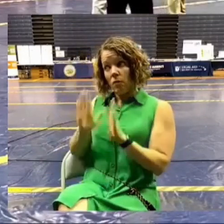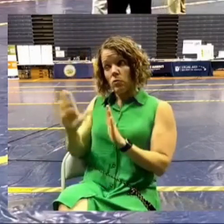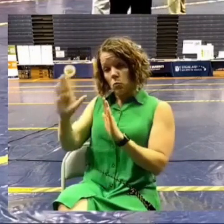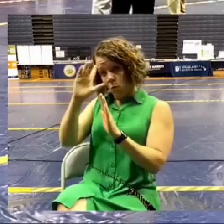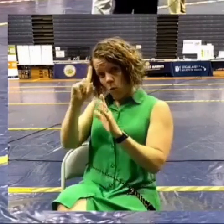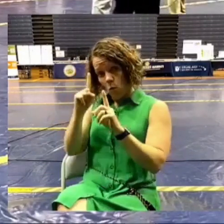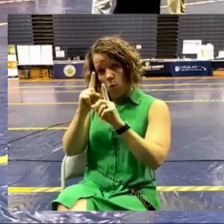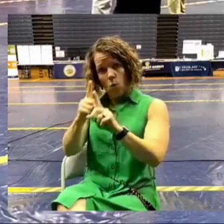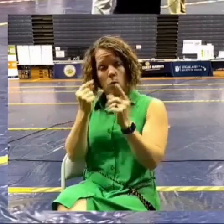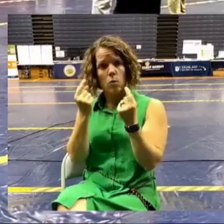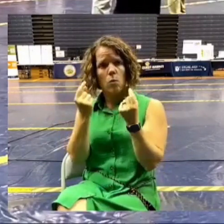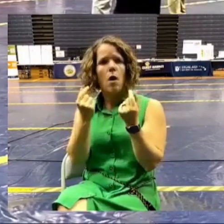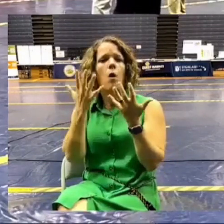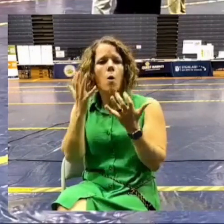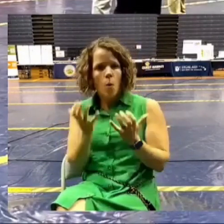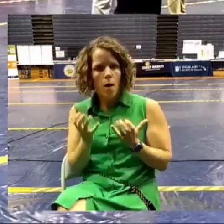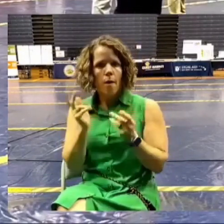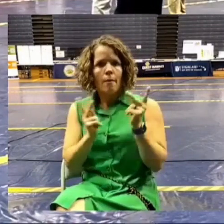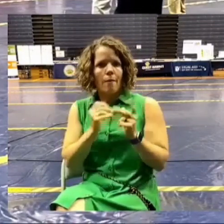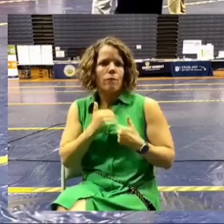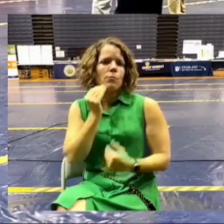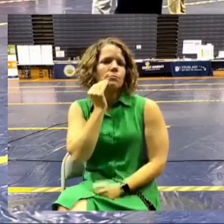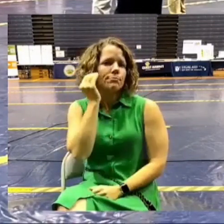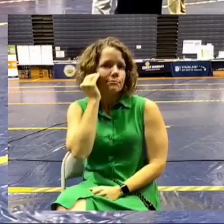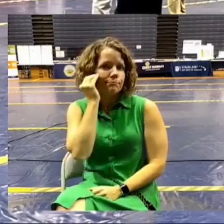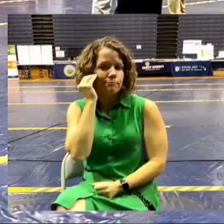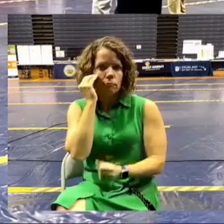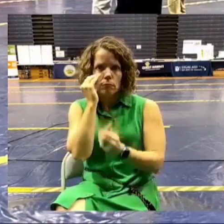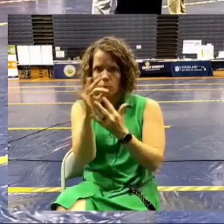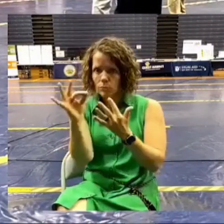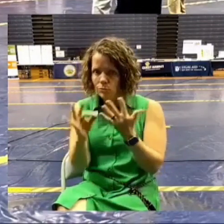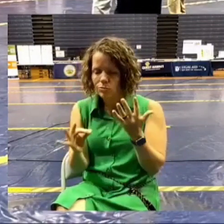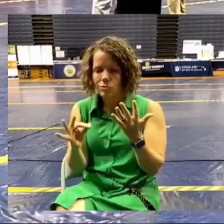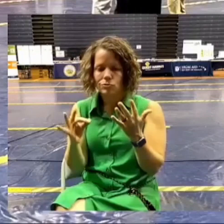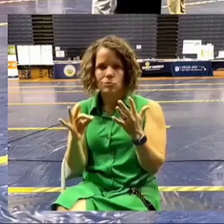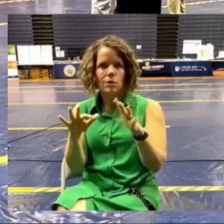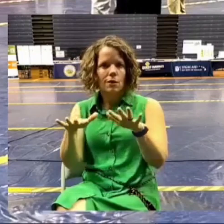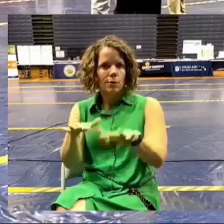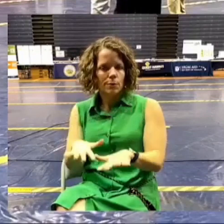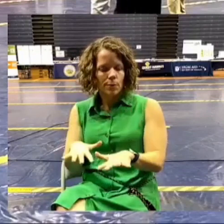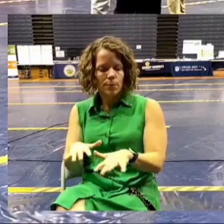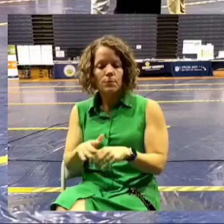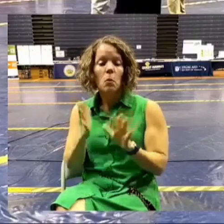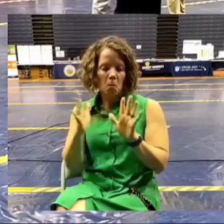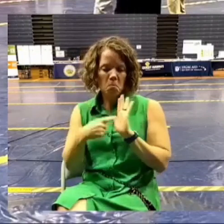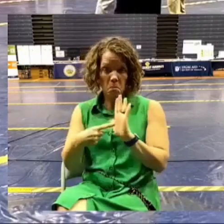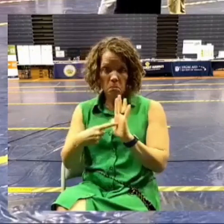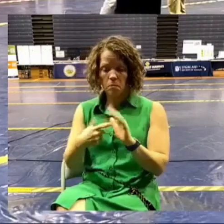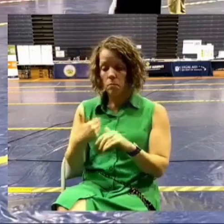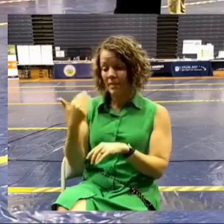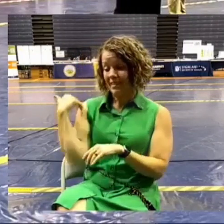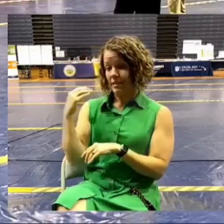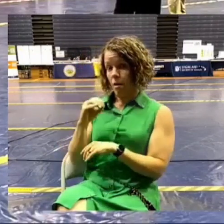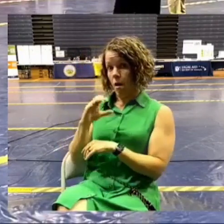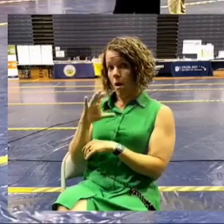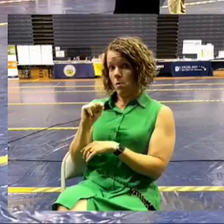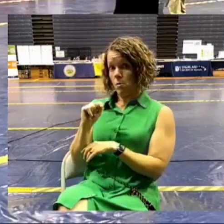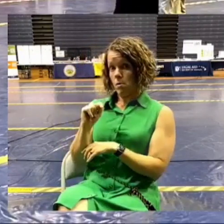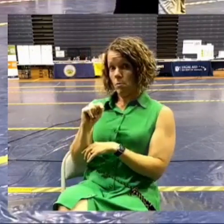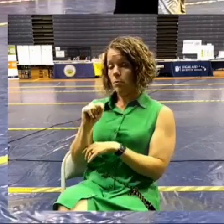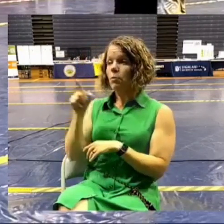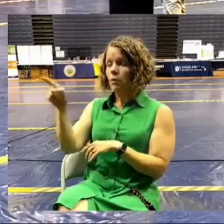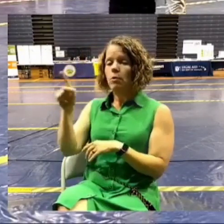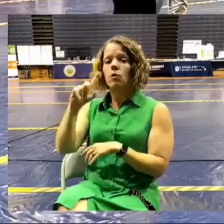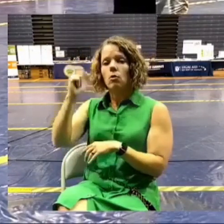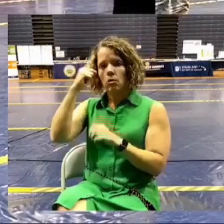people have housing solutions and housing options. So back in probably October, the